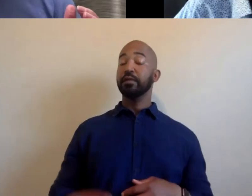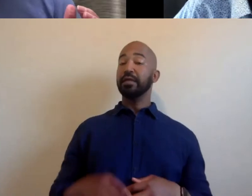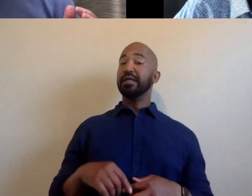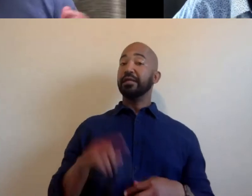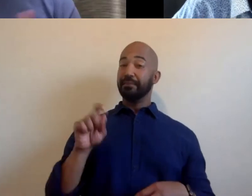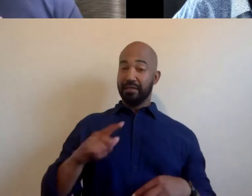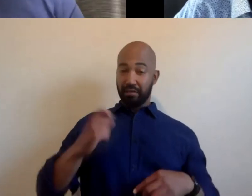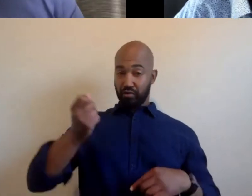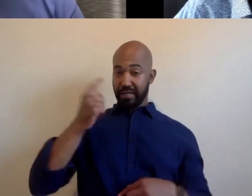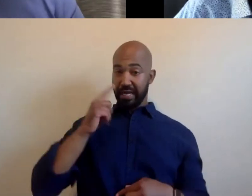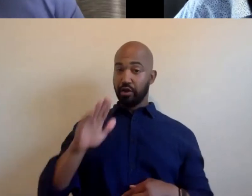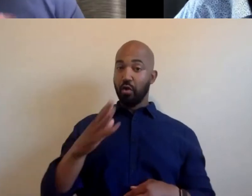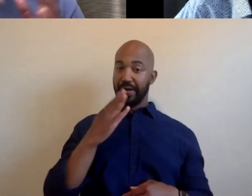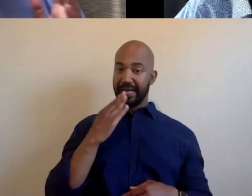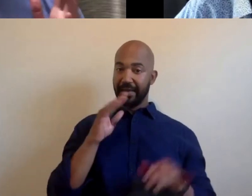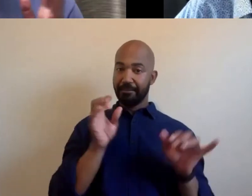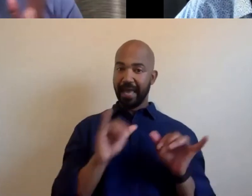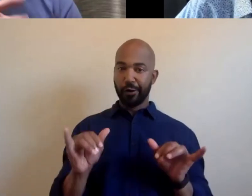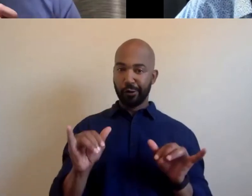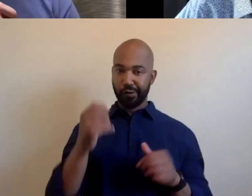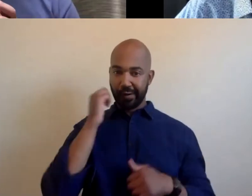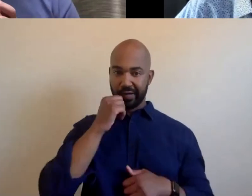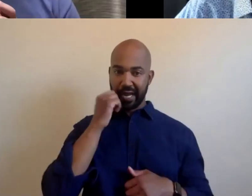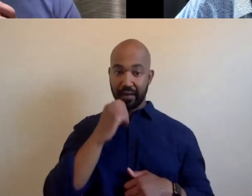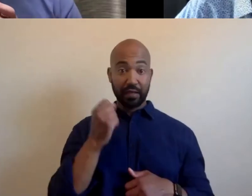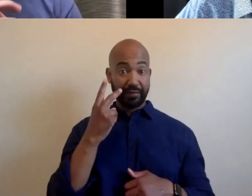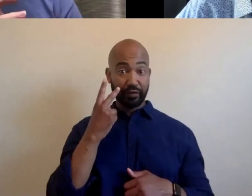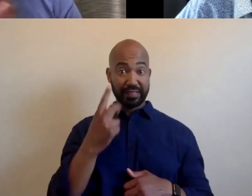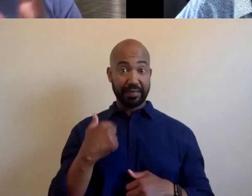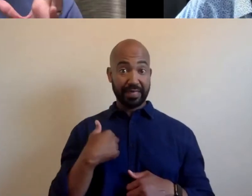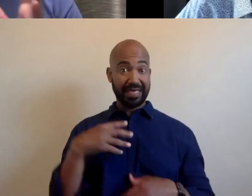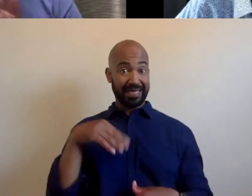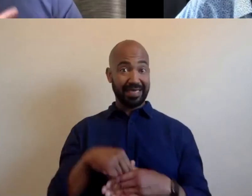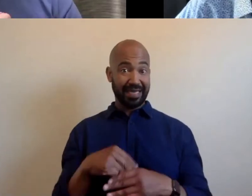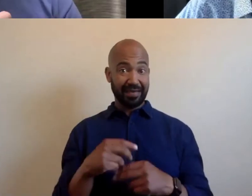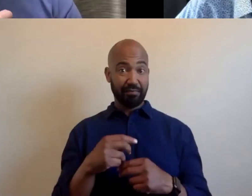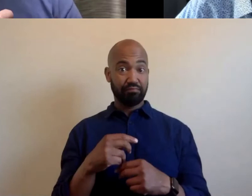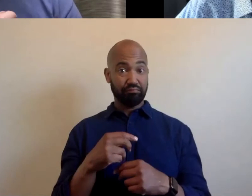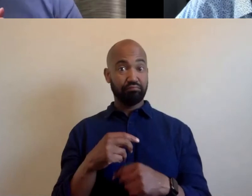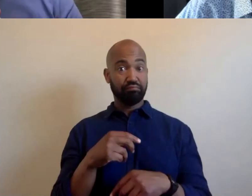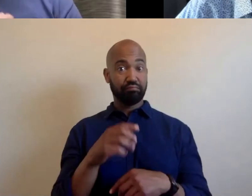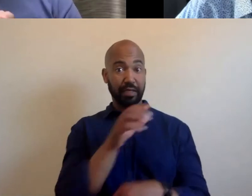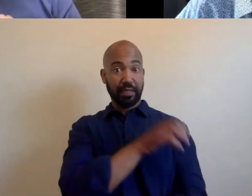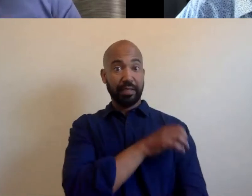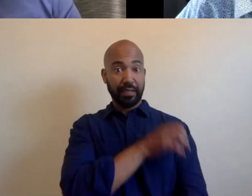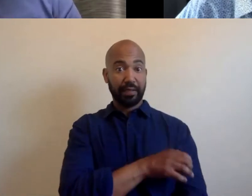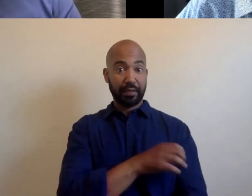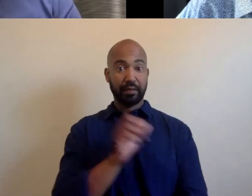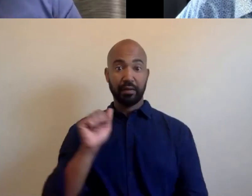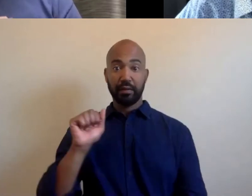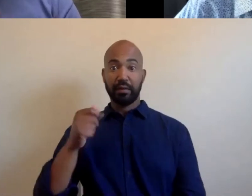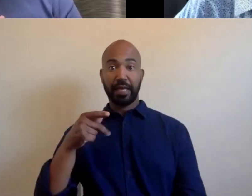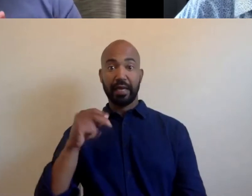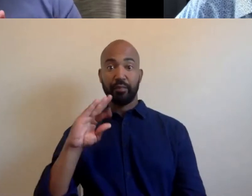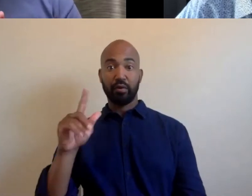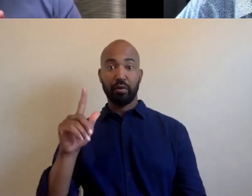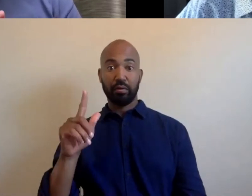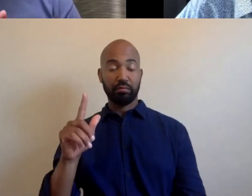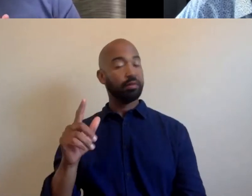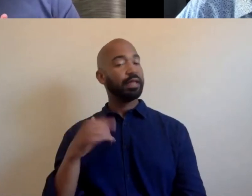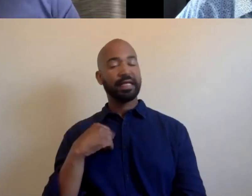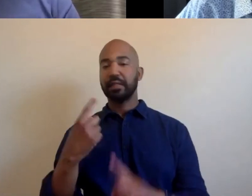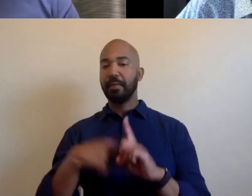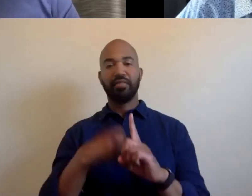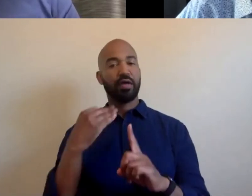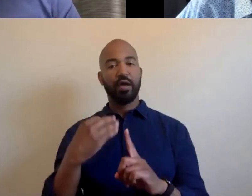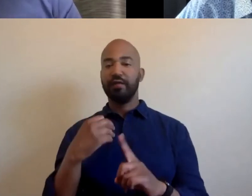during the day. For anyone who's seen me in clinic, this is what I confess. April is the month of jelly beans, and I have no control when it comes to